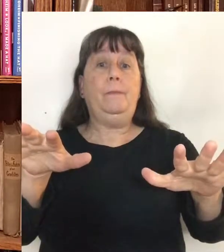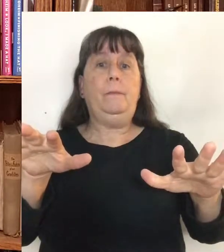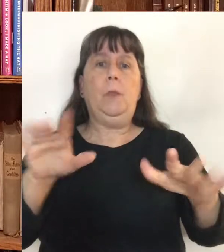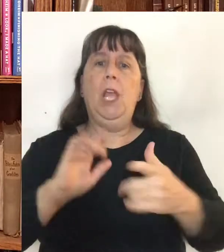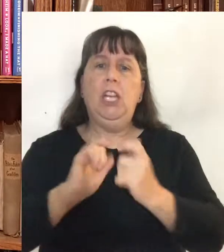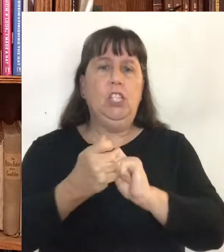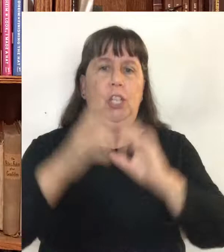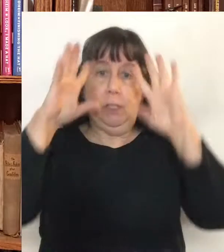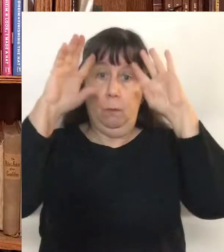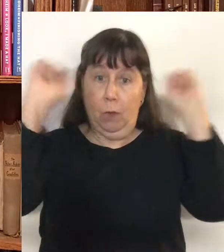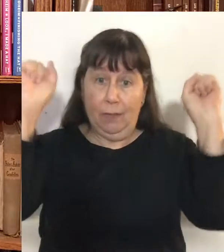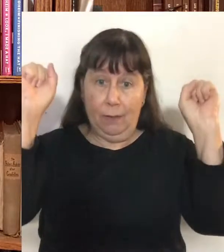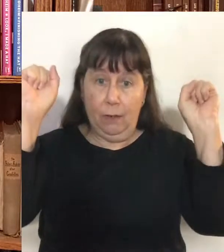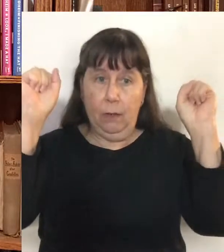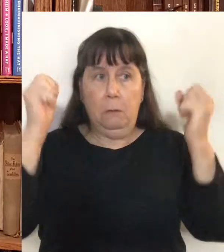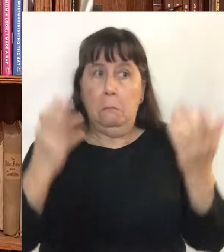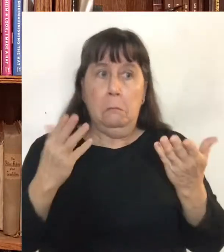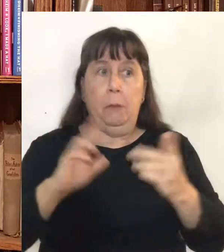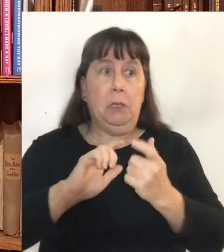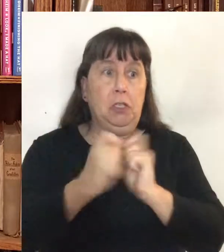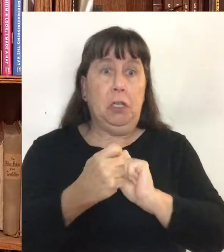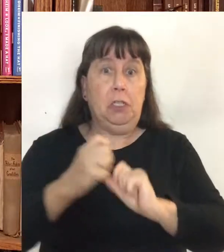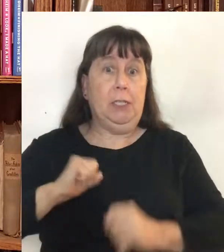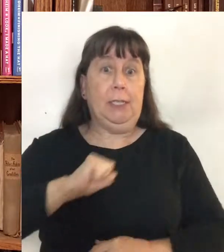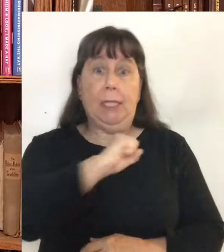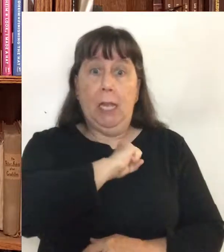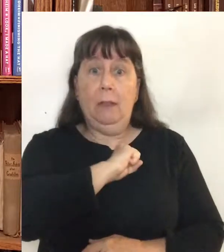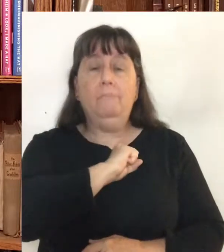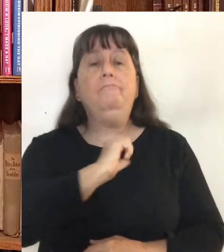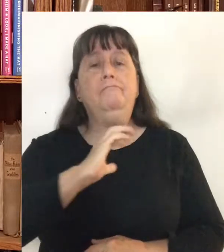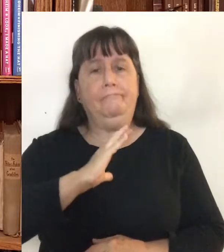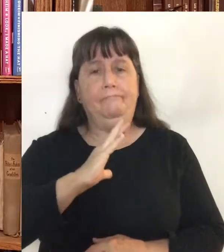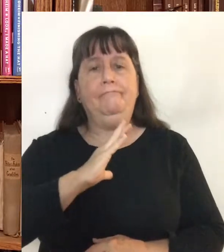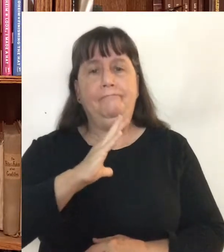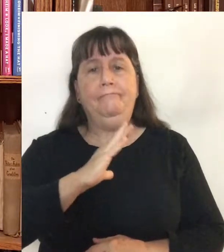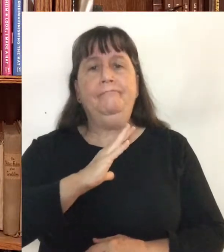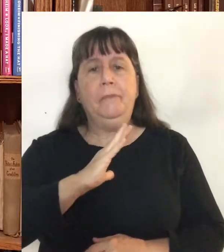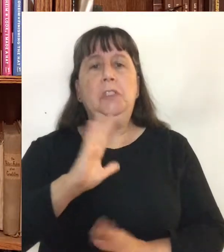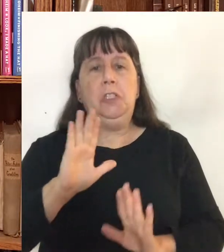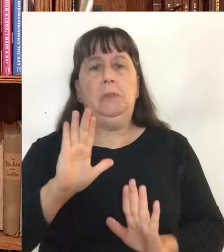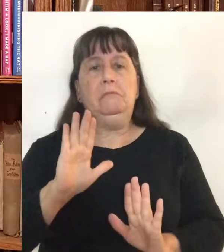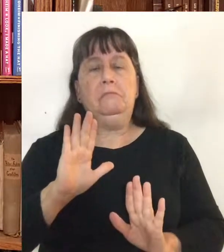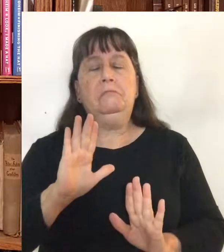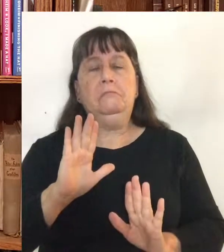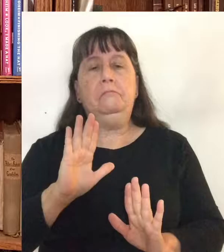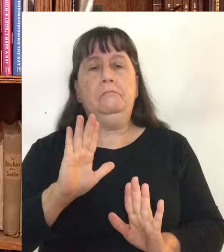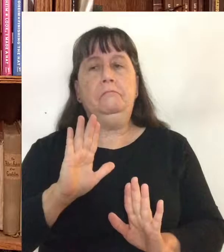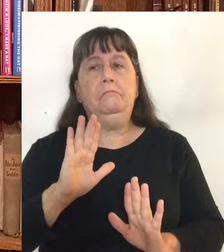Just changing the administration and maybe even the Senate will be great.